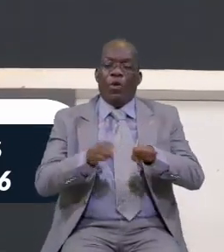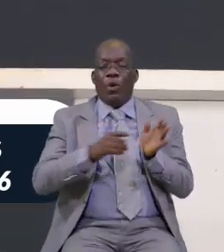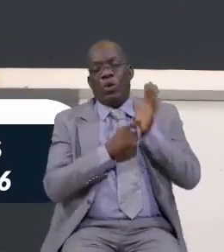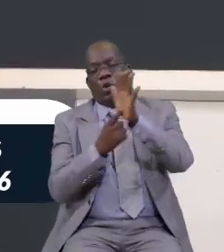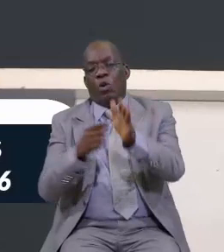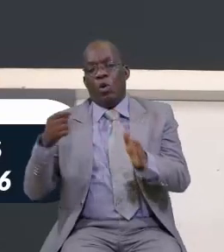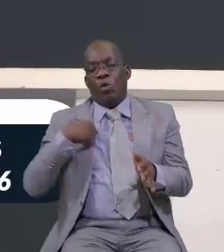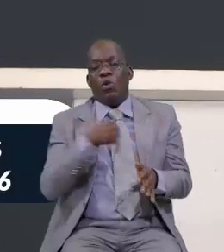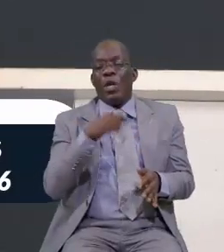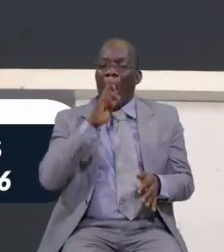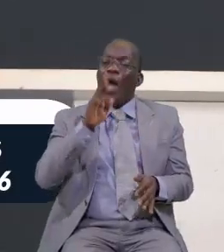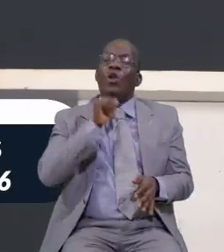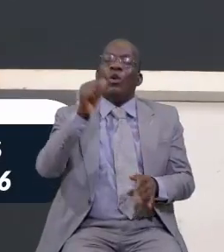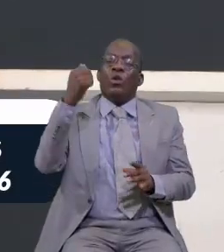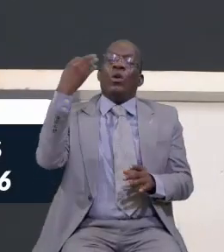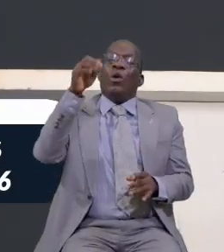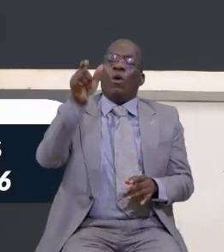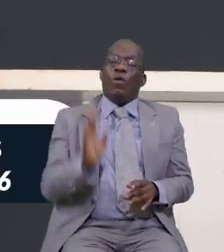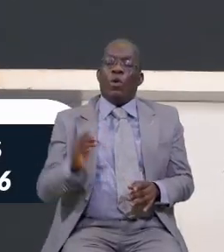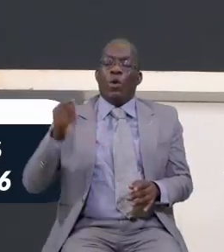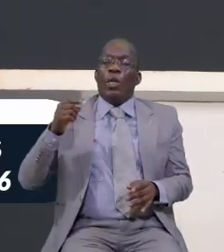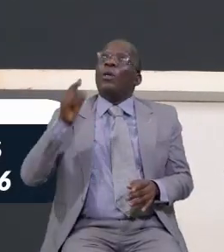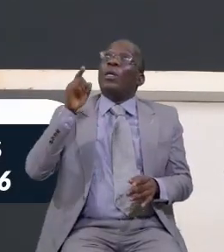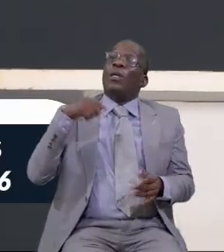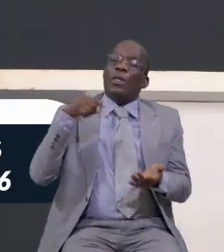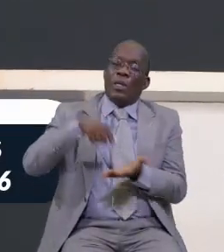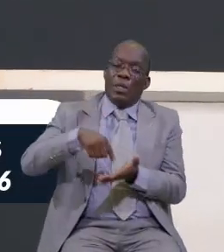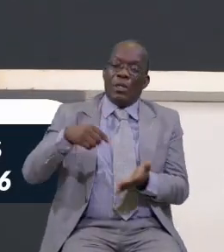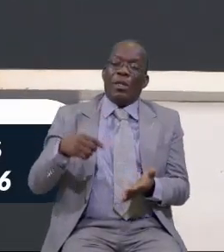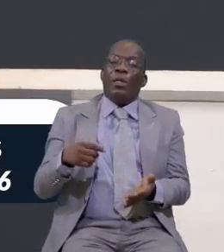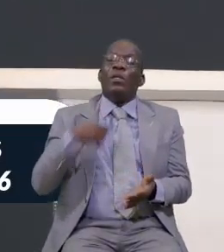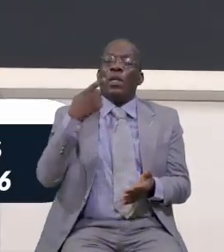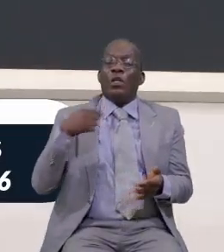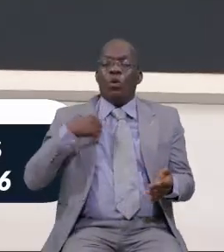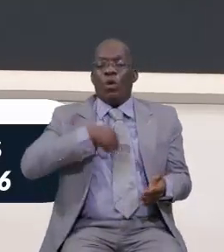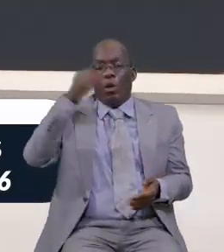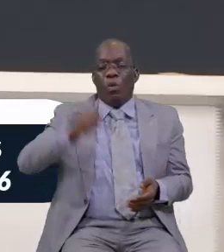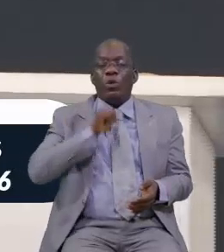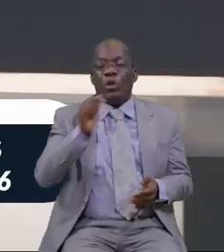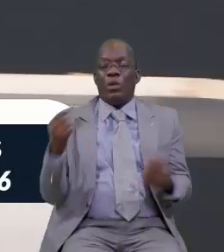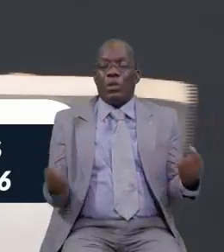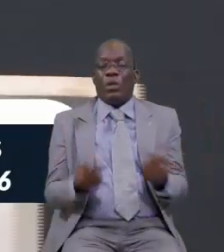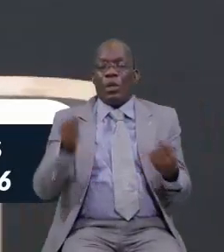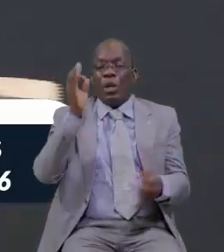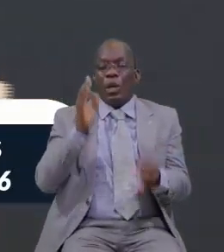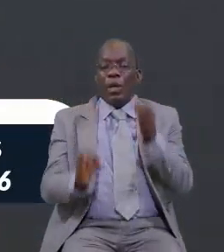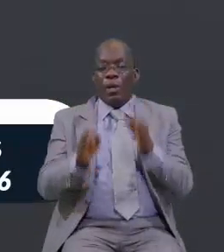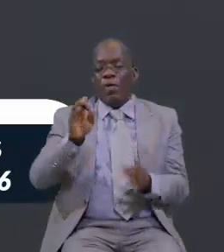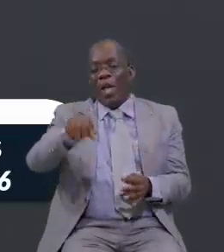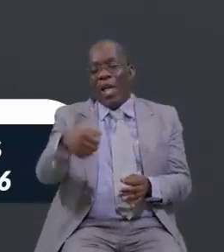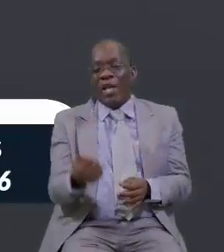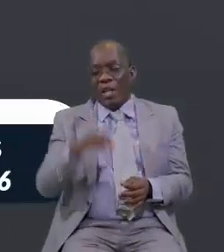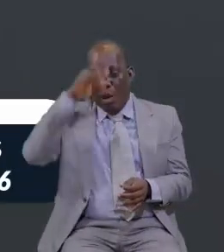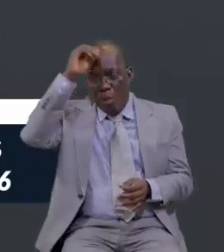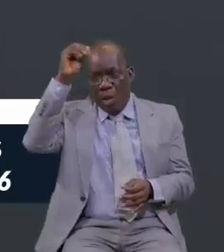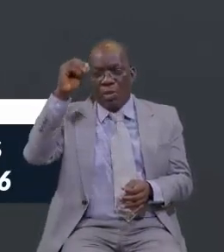It says we should not sin. But if any man sin,